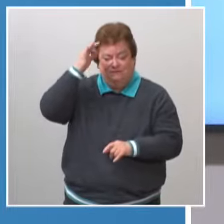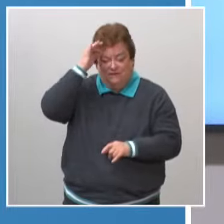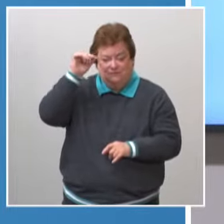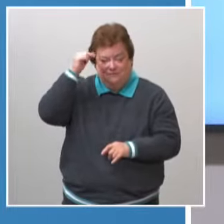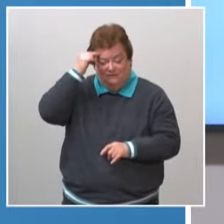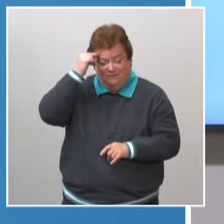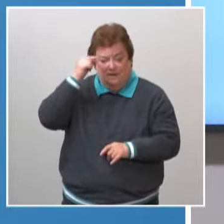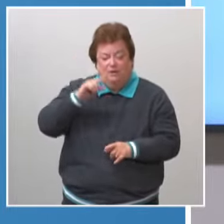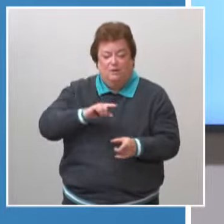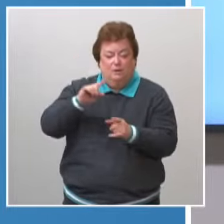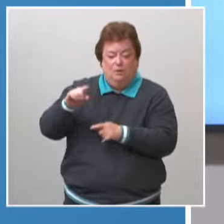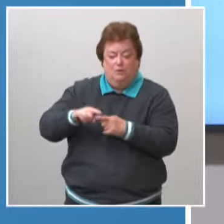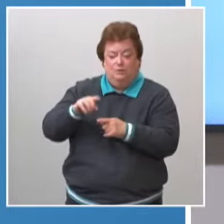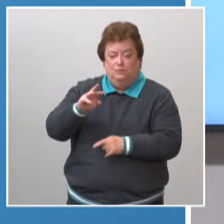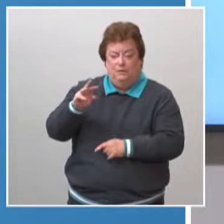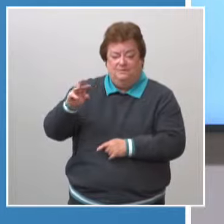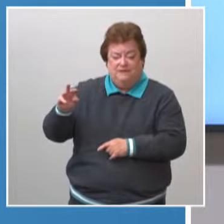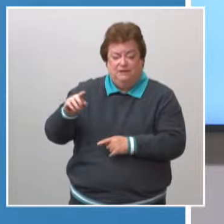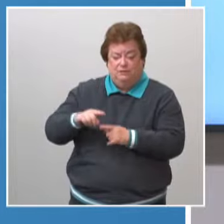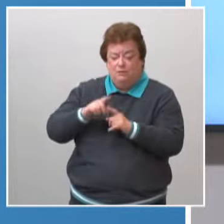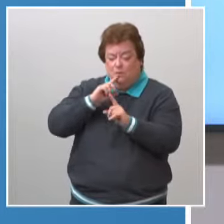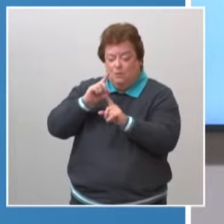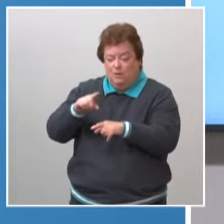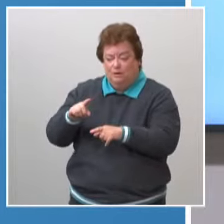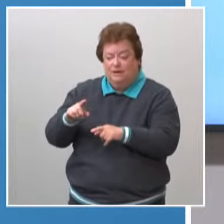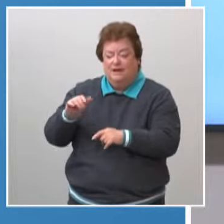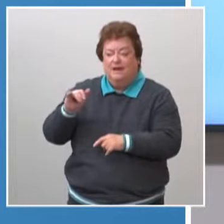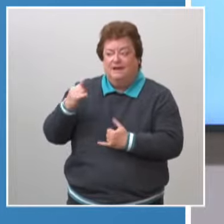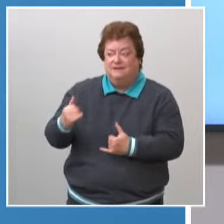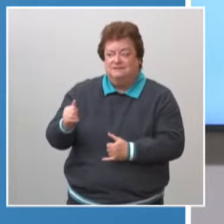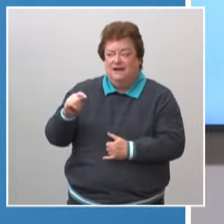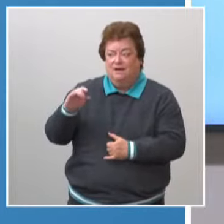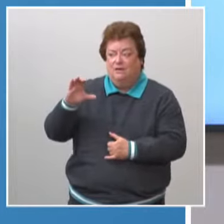The website where you can order these tests is now live at